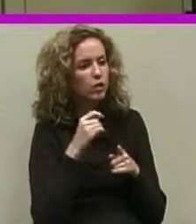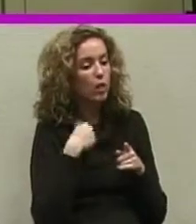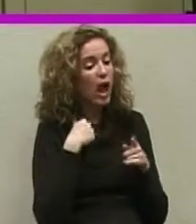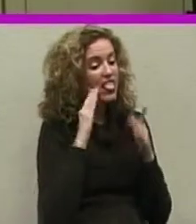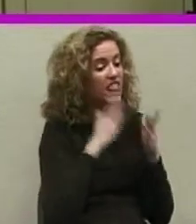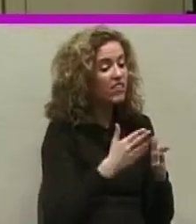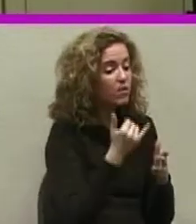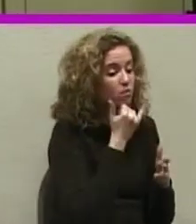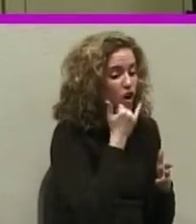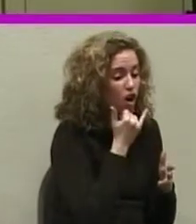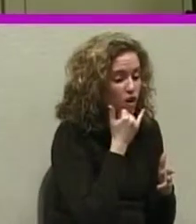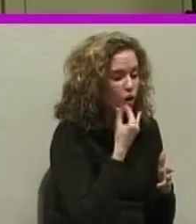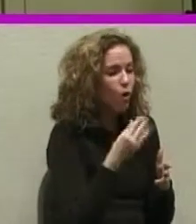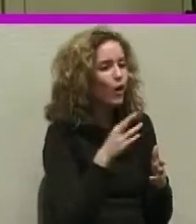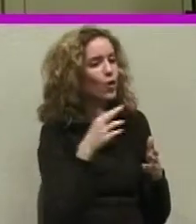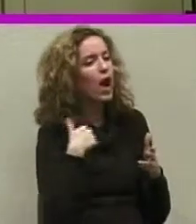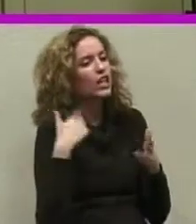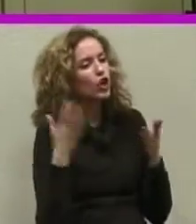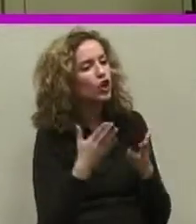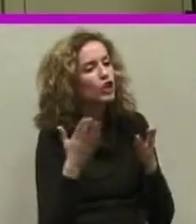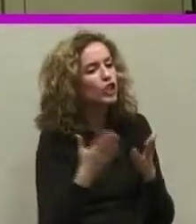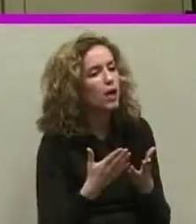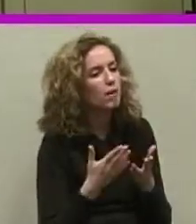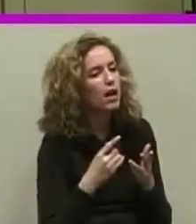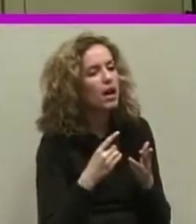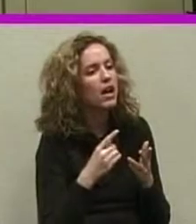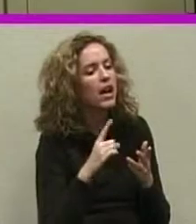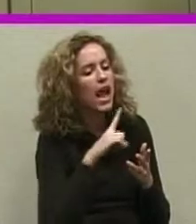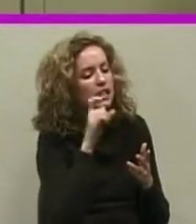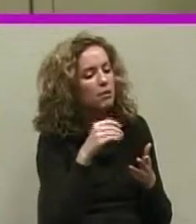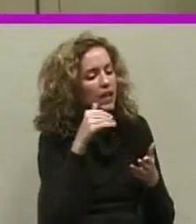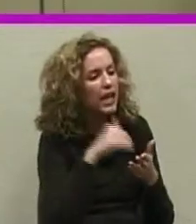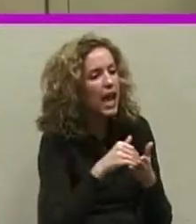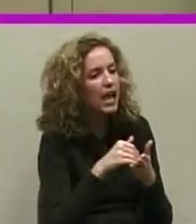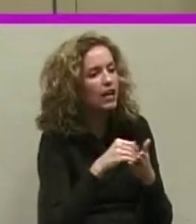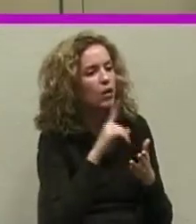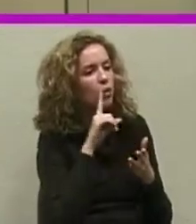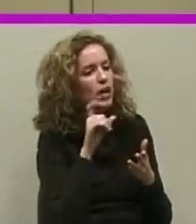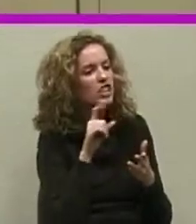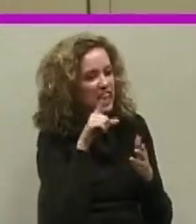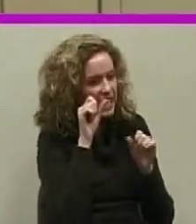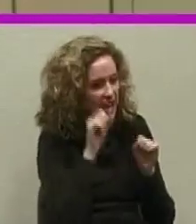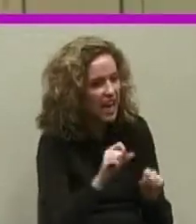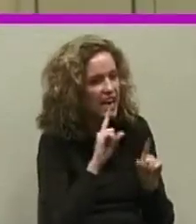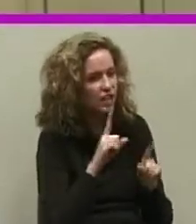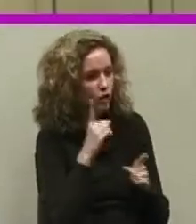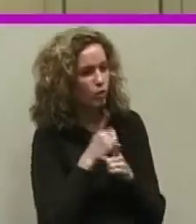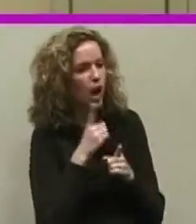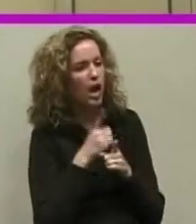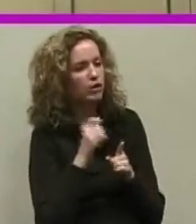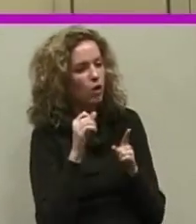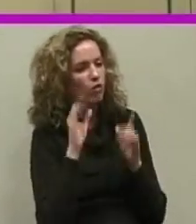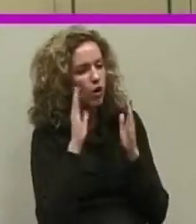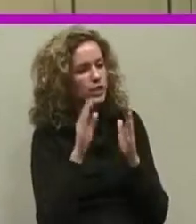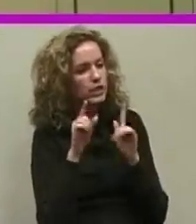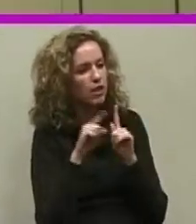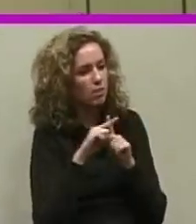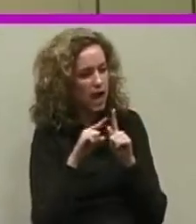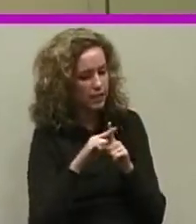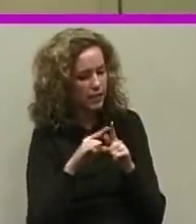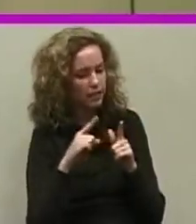some positives? Okay, give him some way to get on top of things. All right, look at the next page, compliance. Just look at his